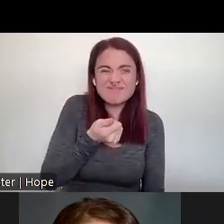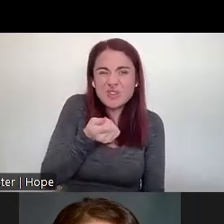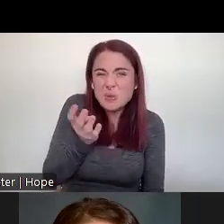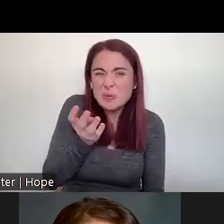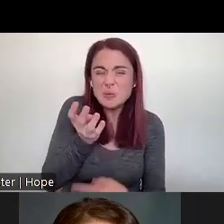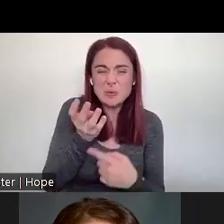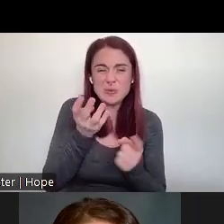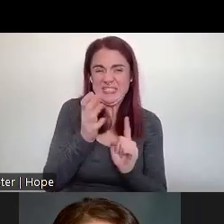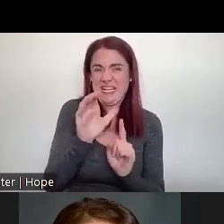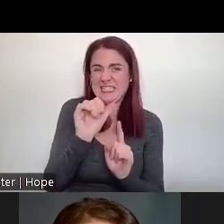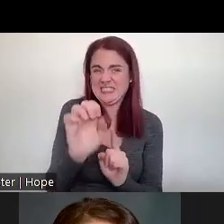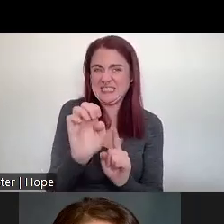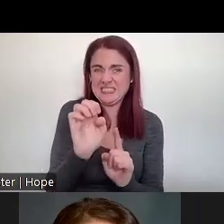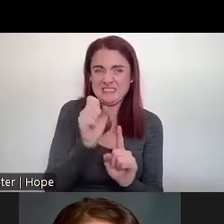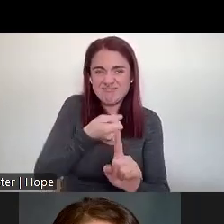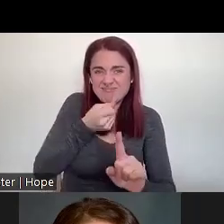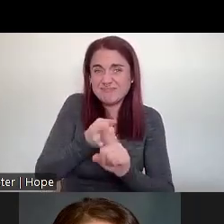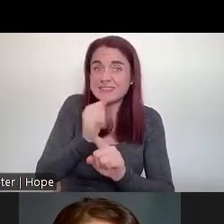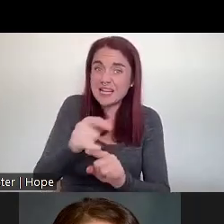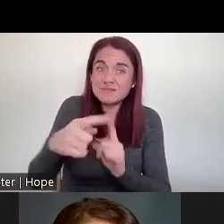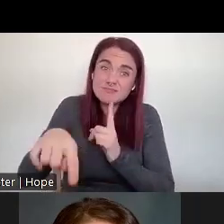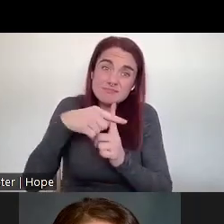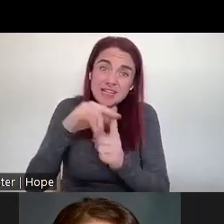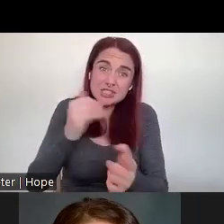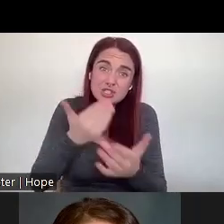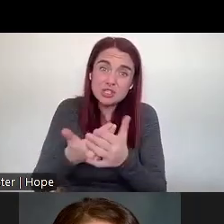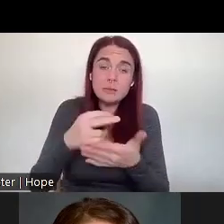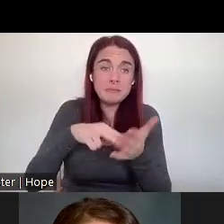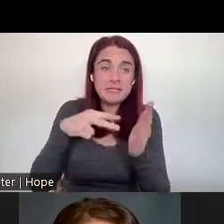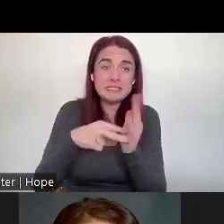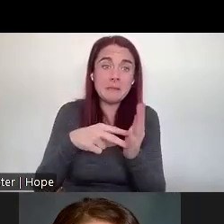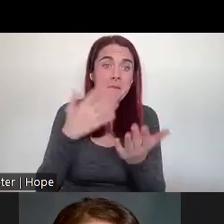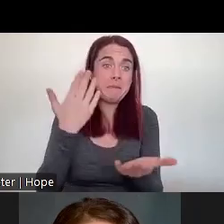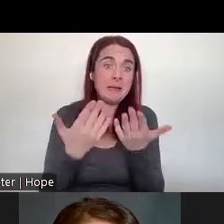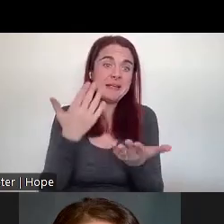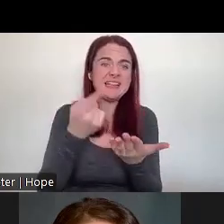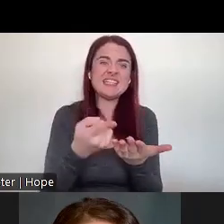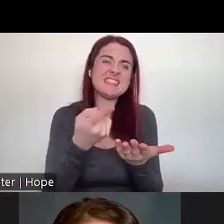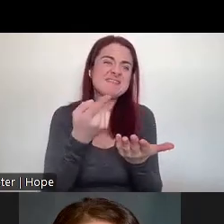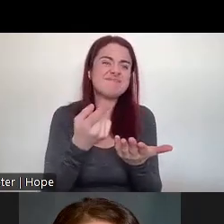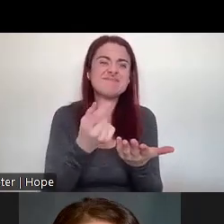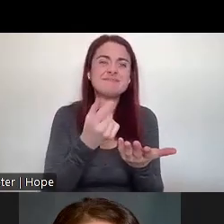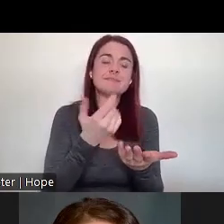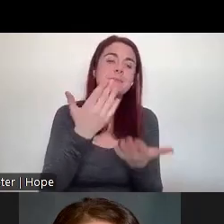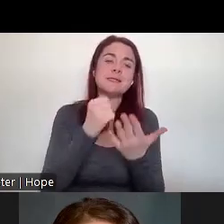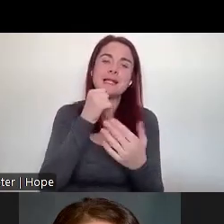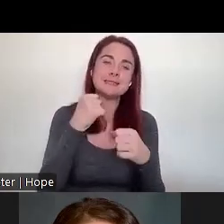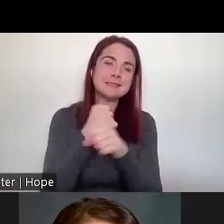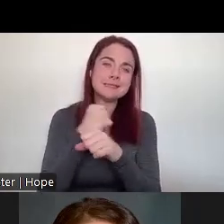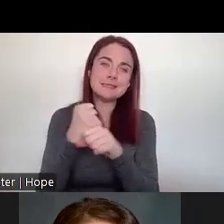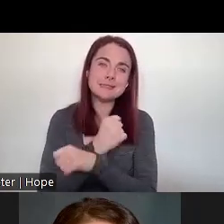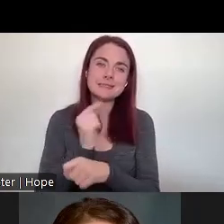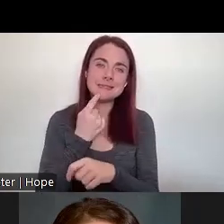thing. And that means that this trend that we're seeing may not be meaningful or statistically significant.